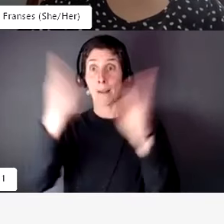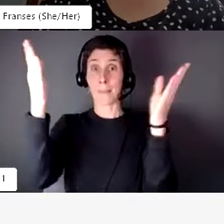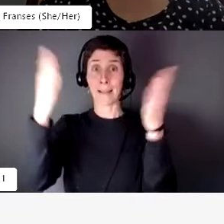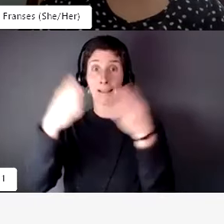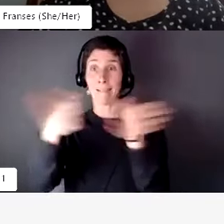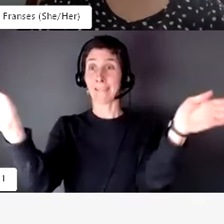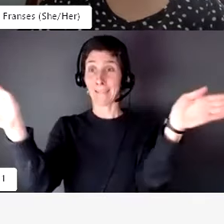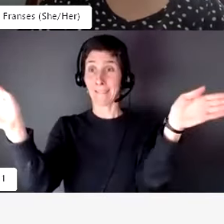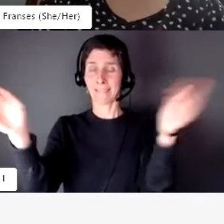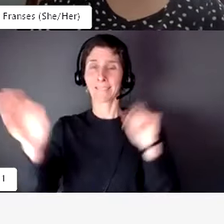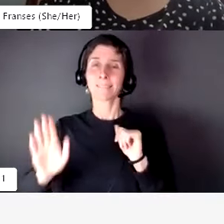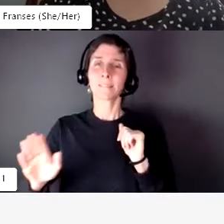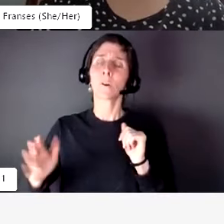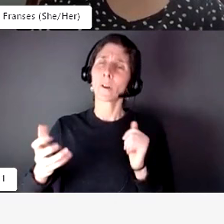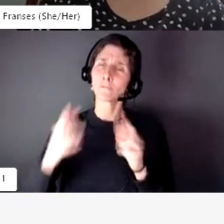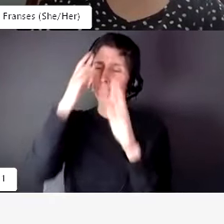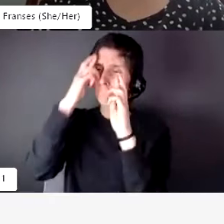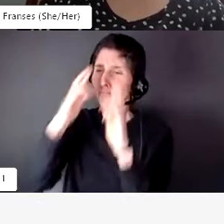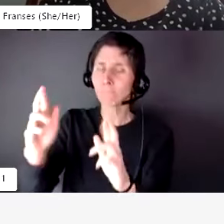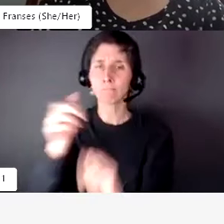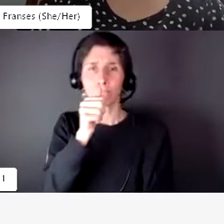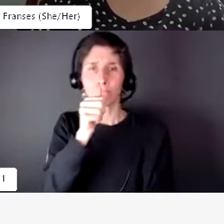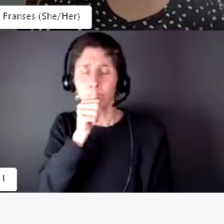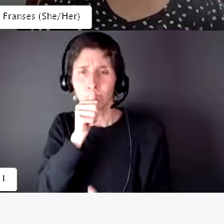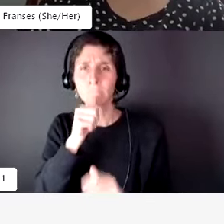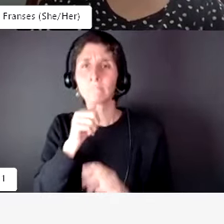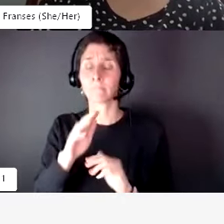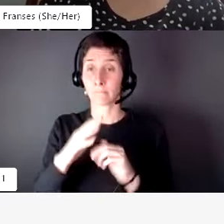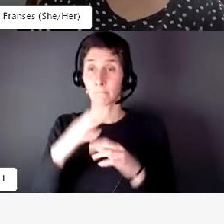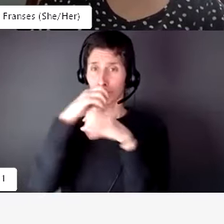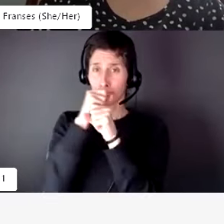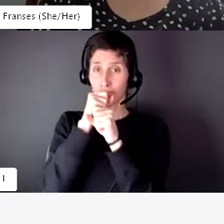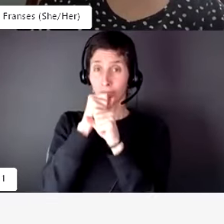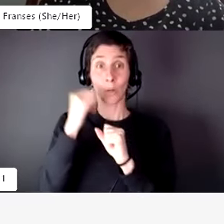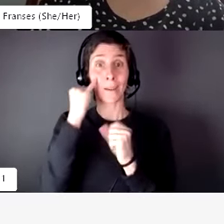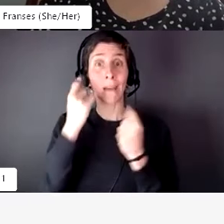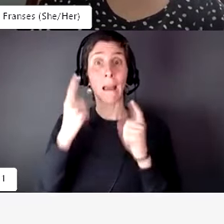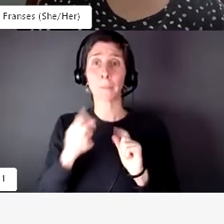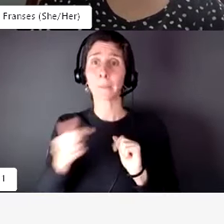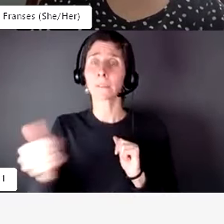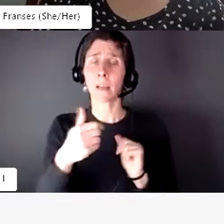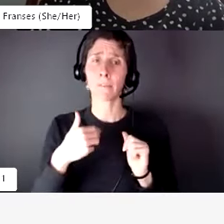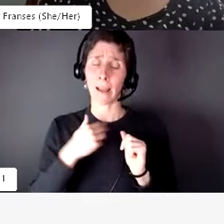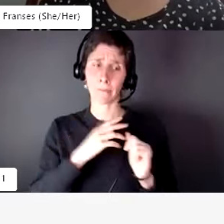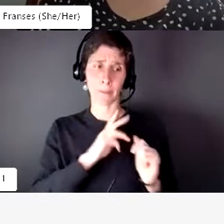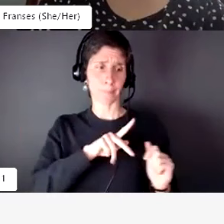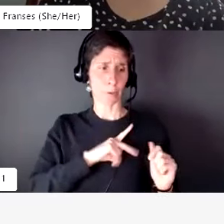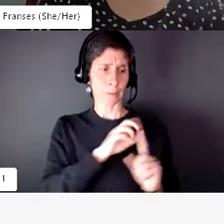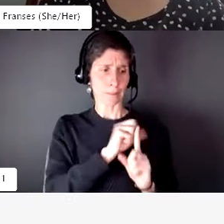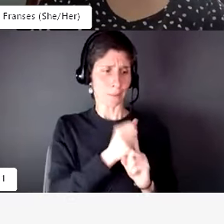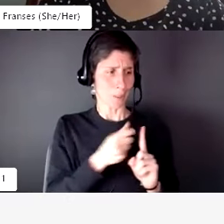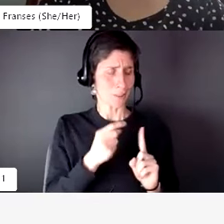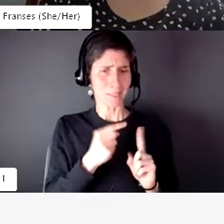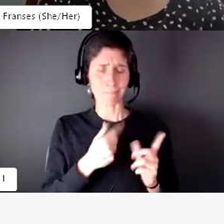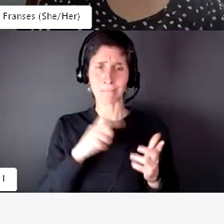people's privacy and confidentiality. So if you do have a particular situation that you want further assistance with or input, please